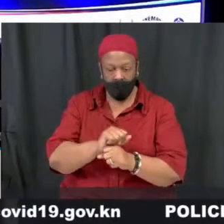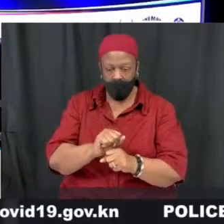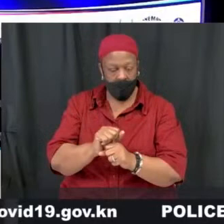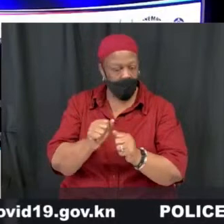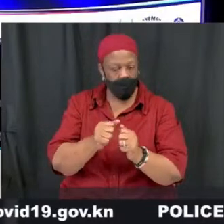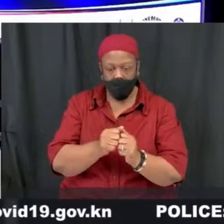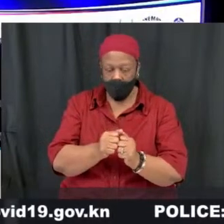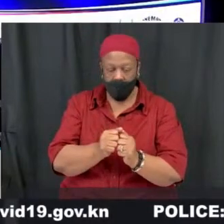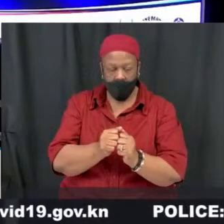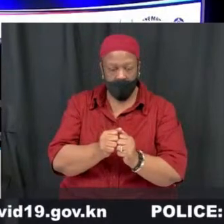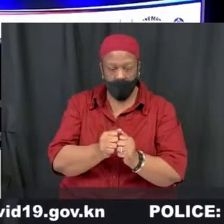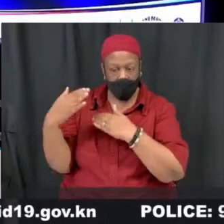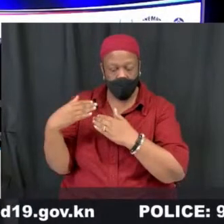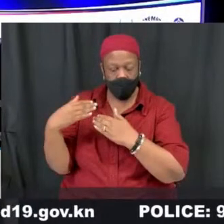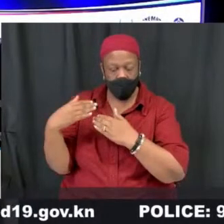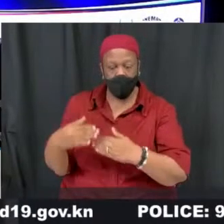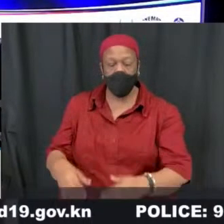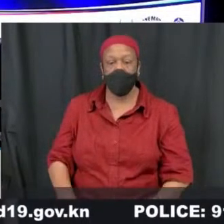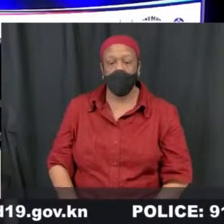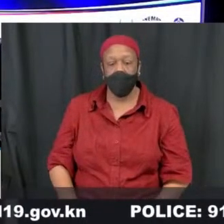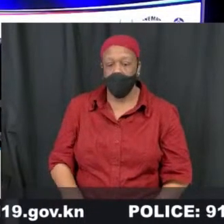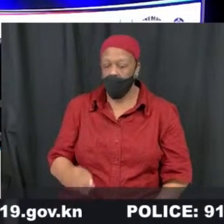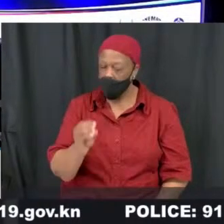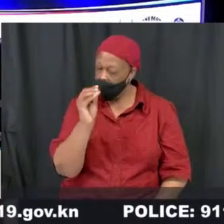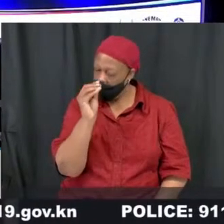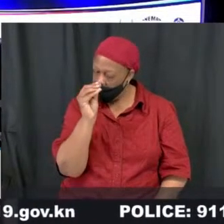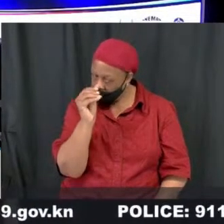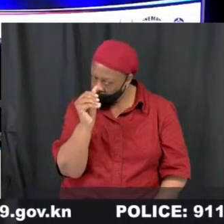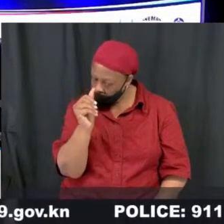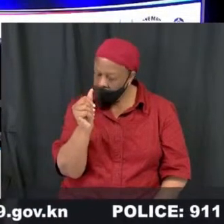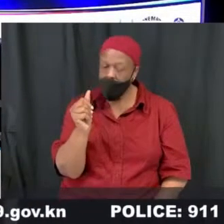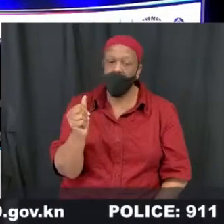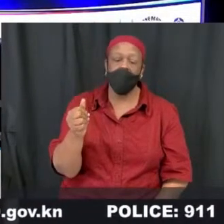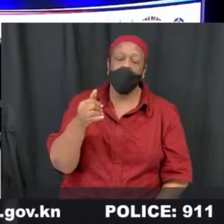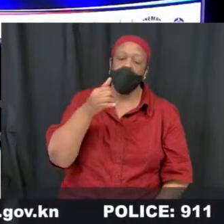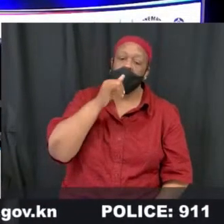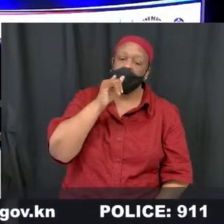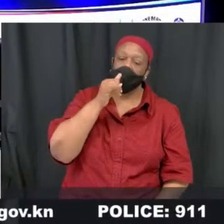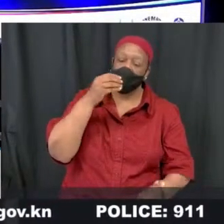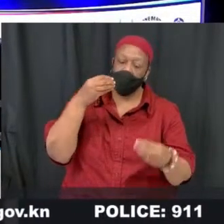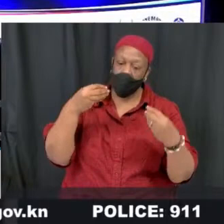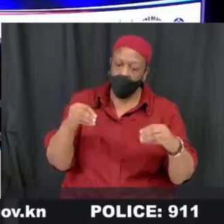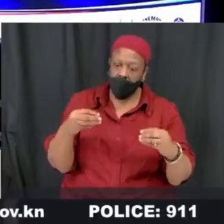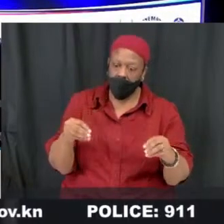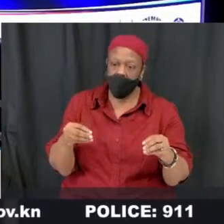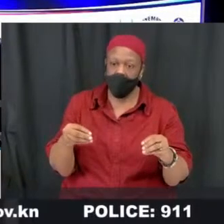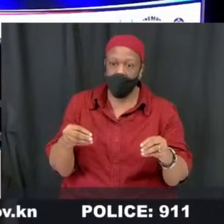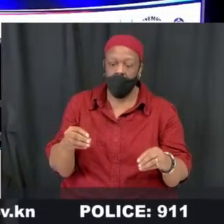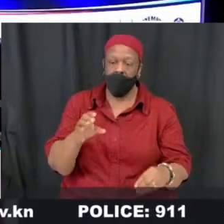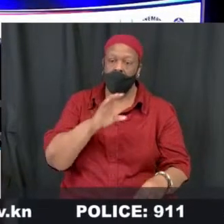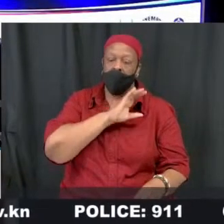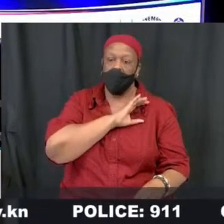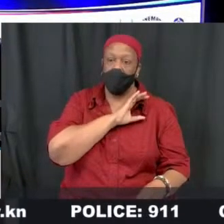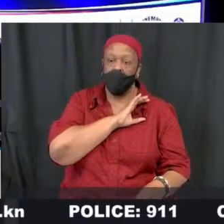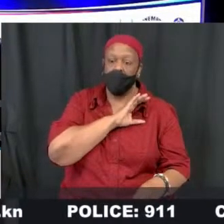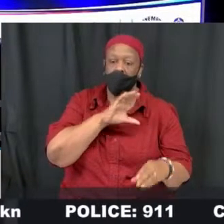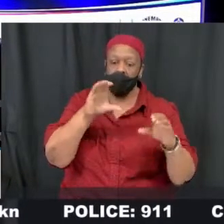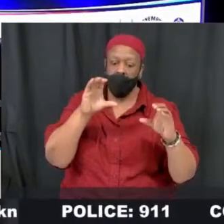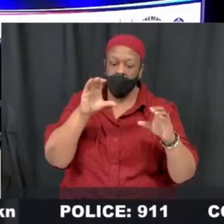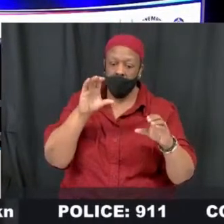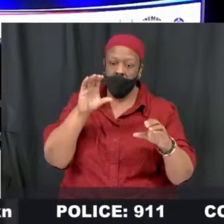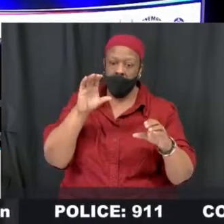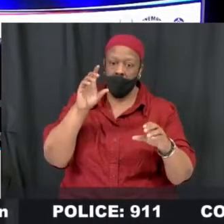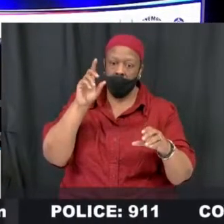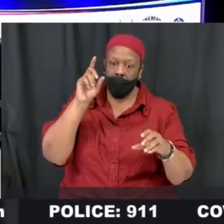There were a few establishments over the weekend whereby the police had to force close them long before the